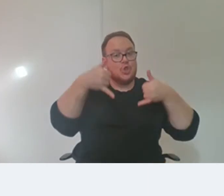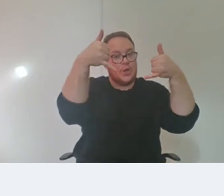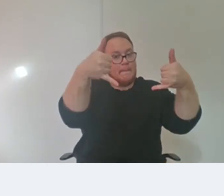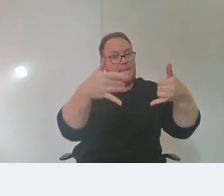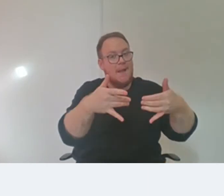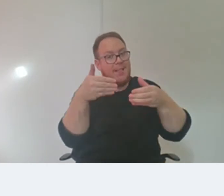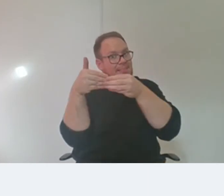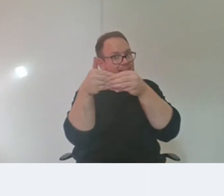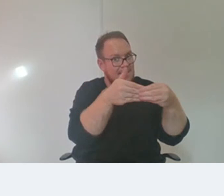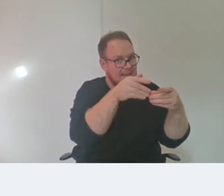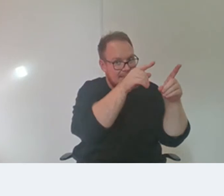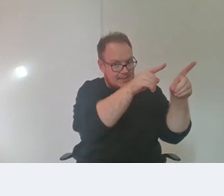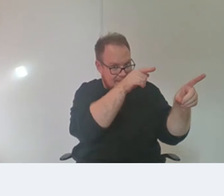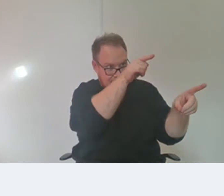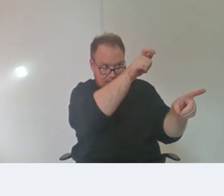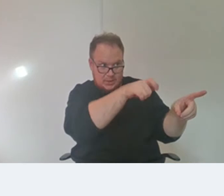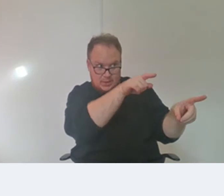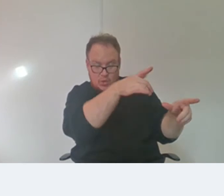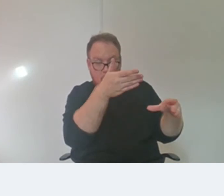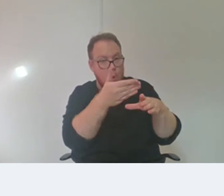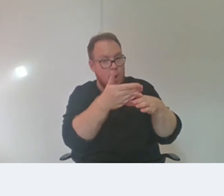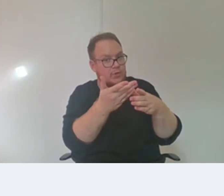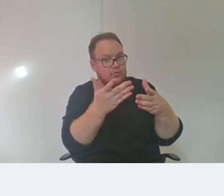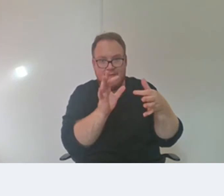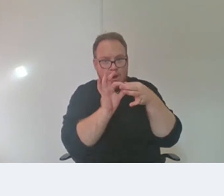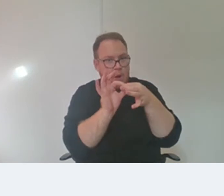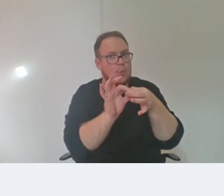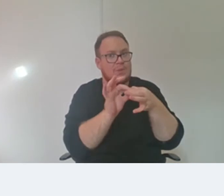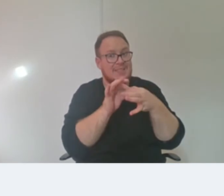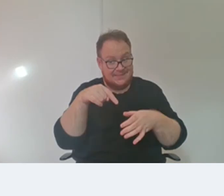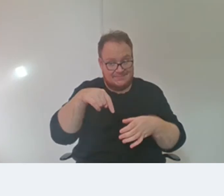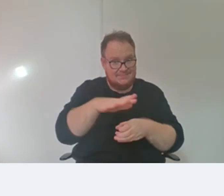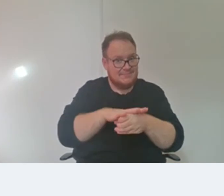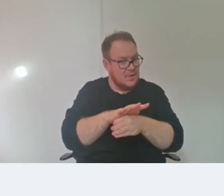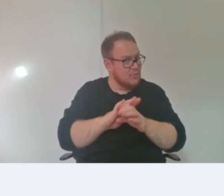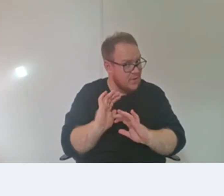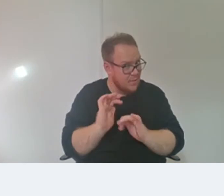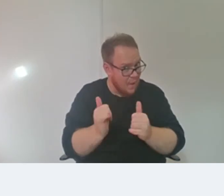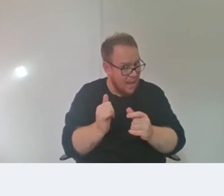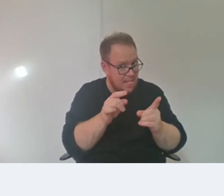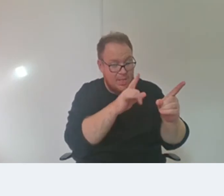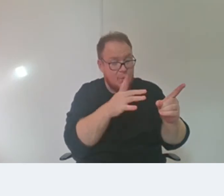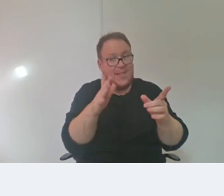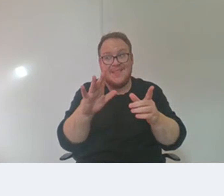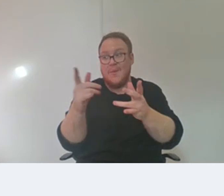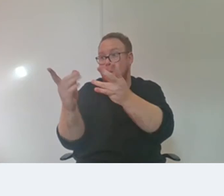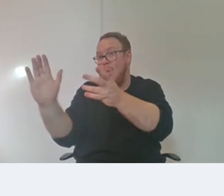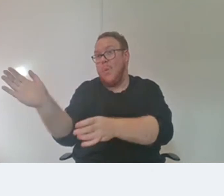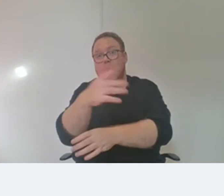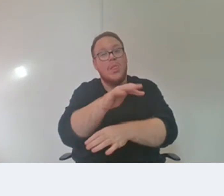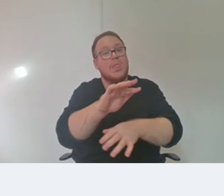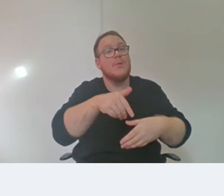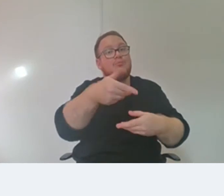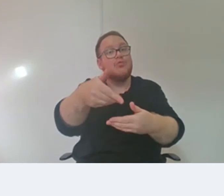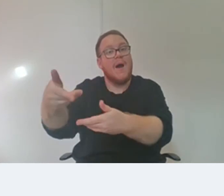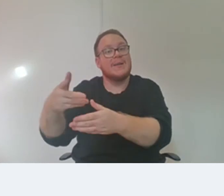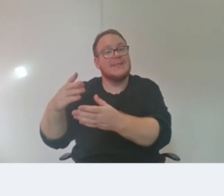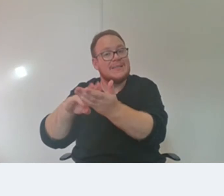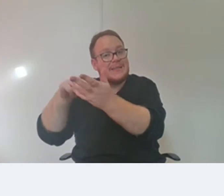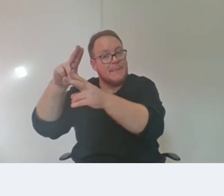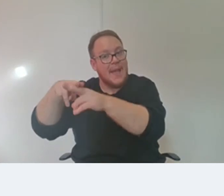very, very closely, and I have to say, locally, exceptionally well with all of our providers and our parents on the